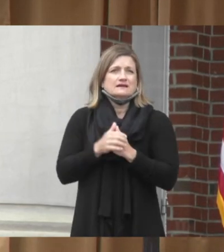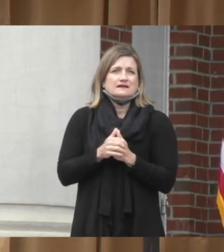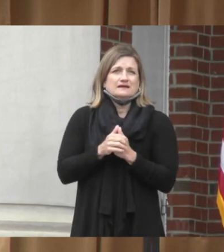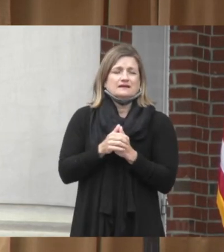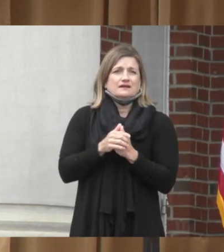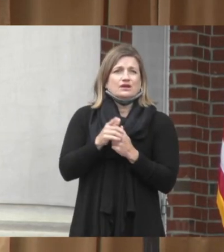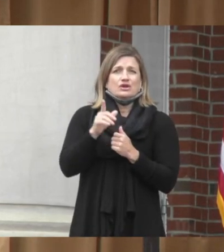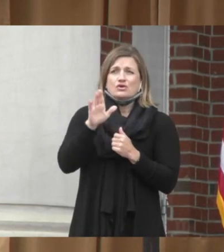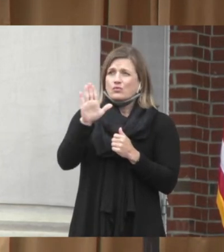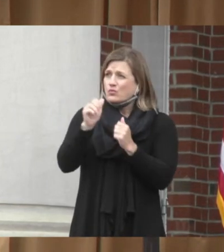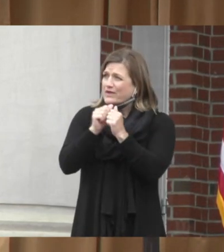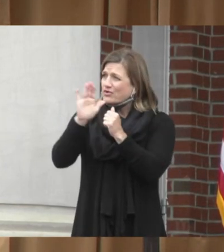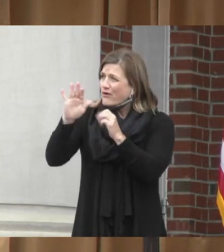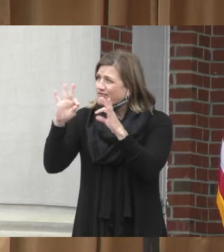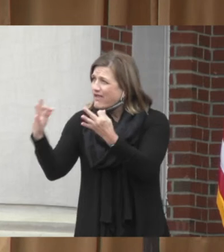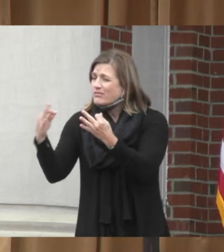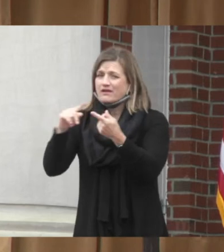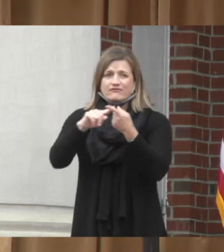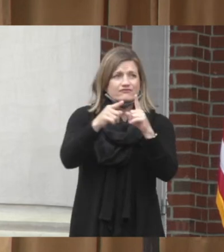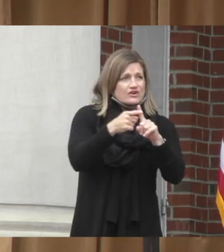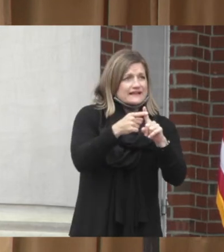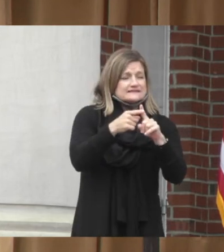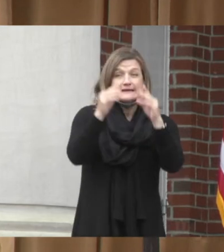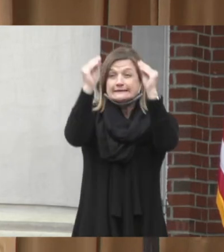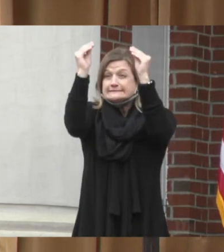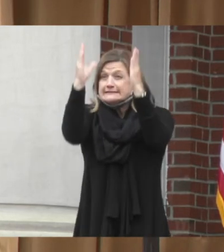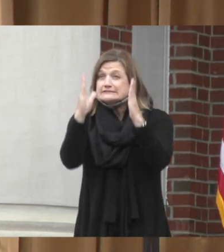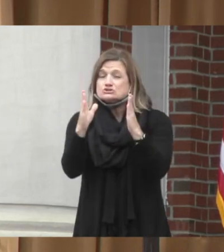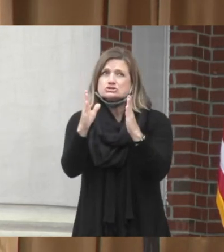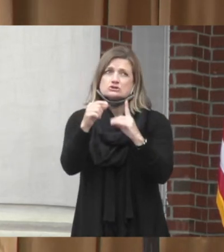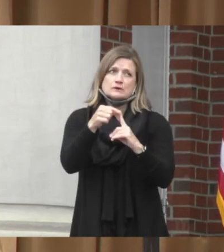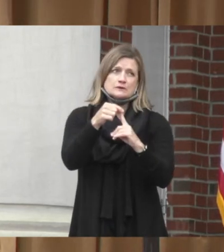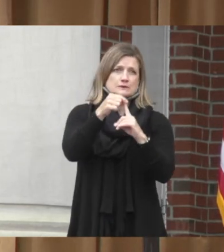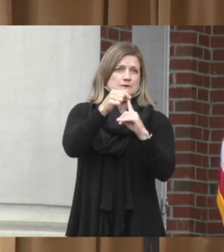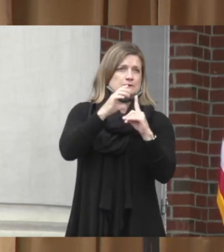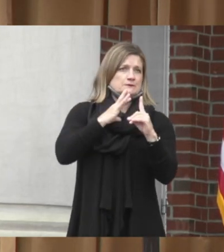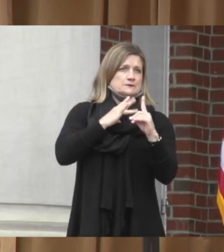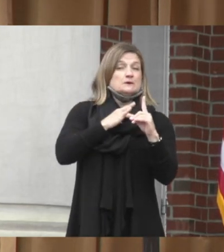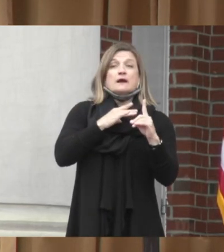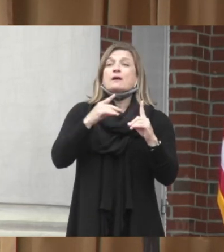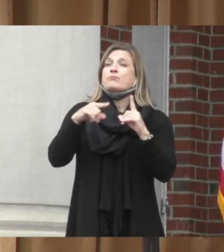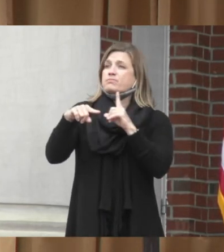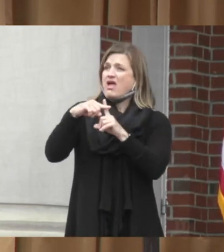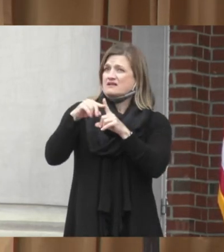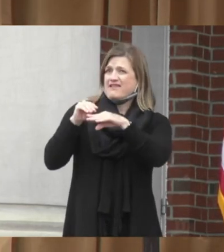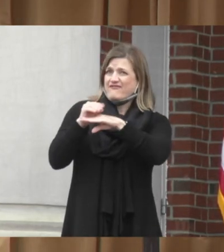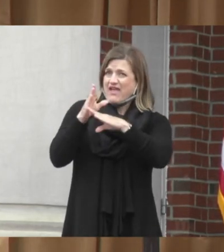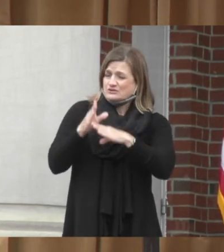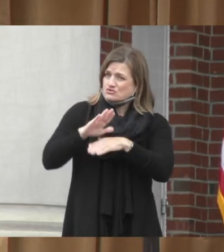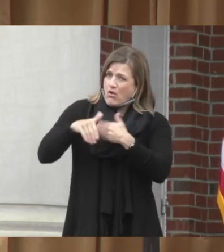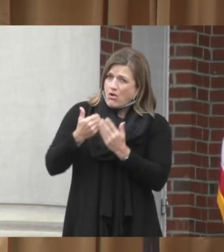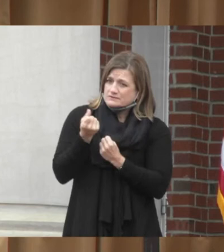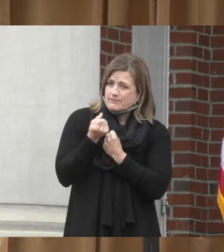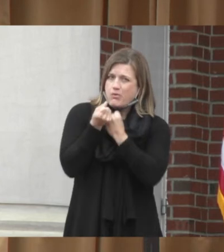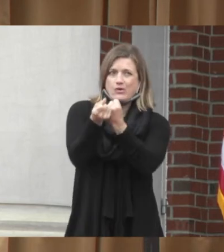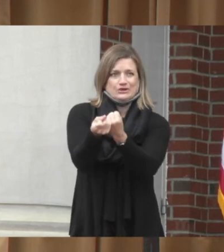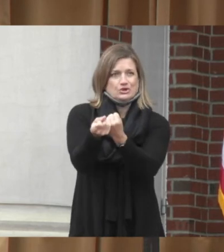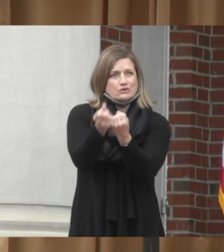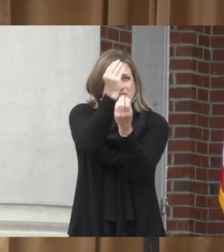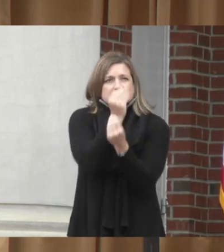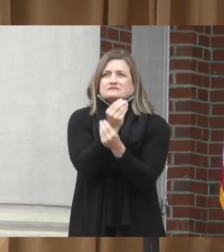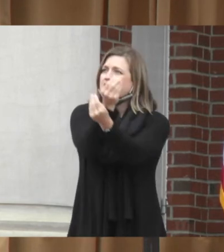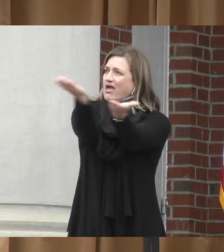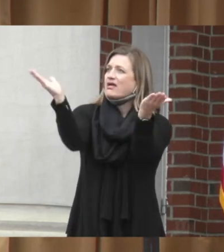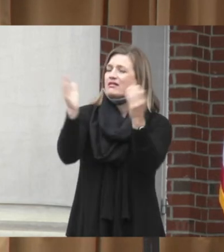and friends and the support of your exceptional faculty and advisors will lead to your great success. The